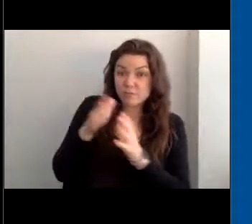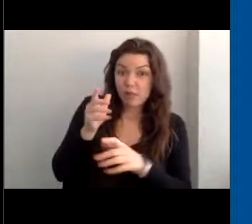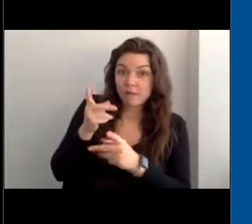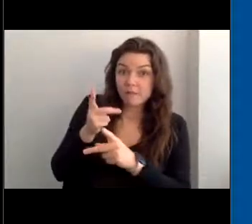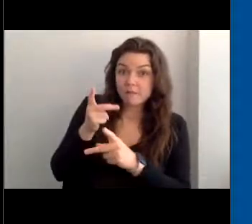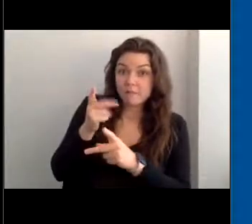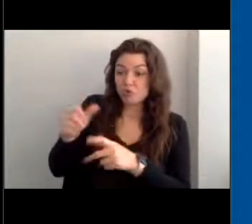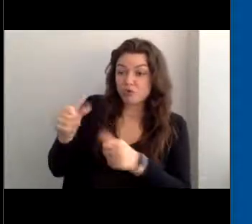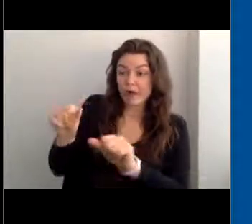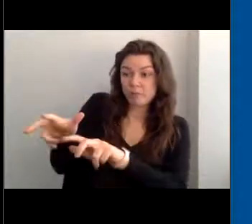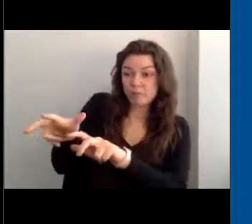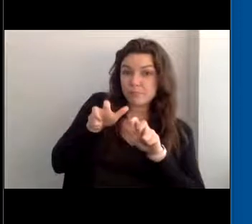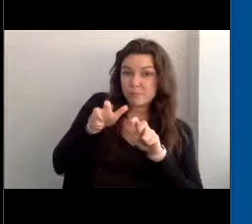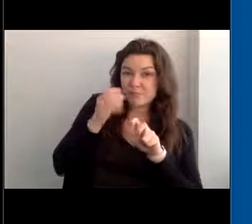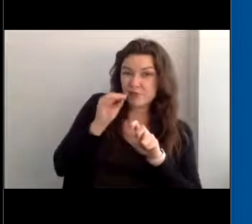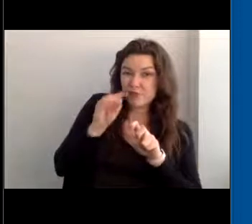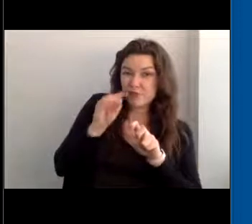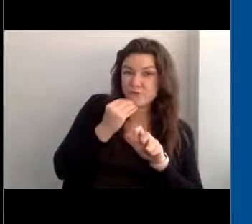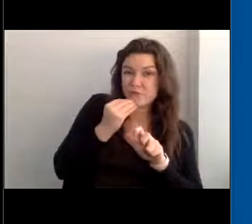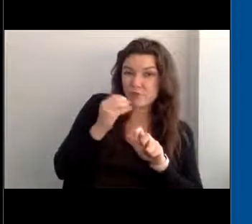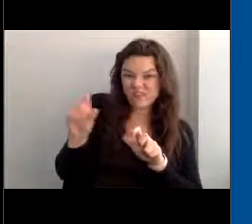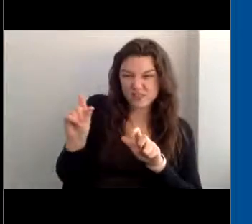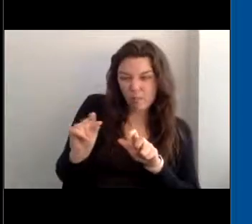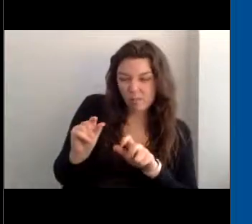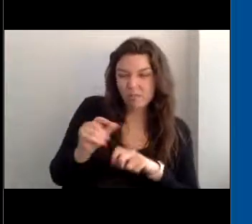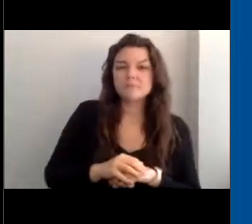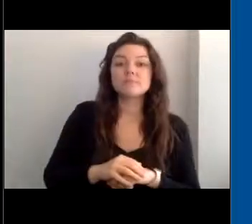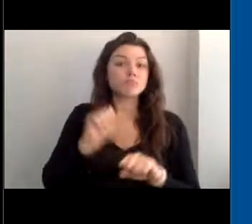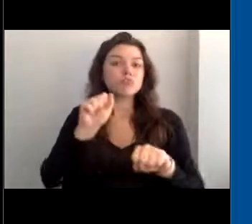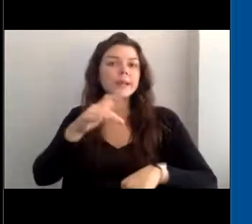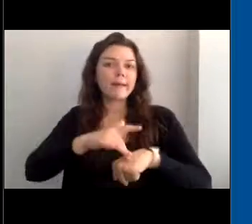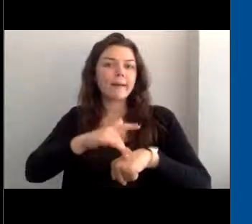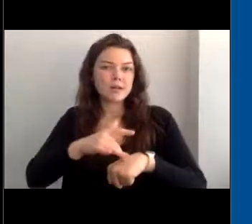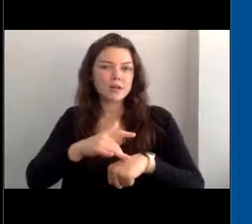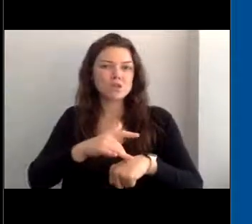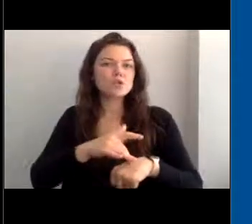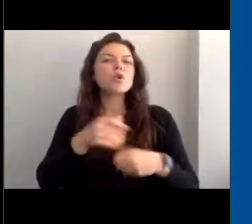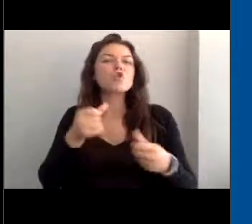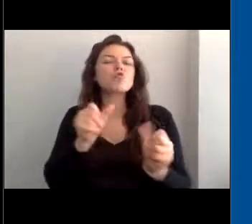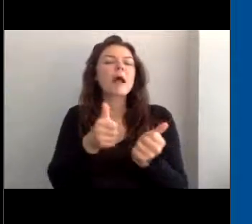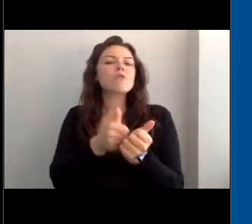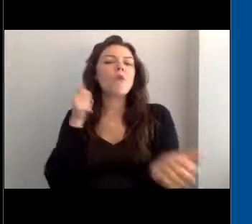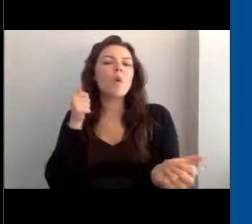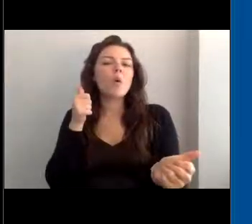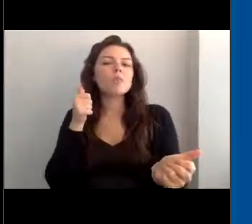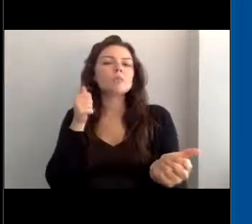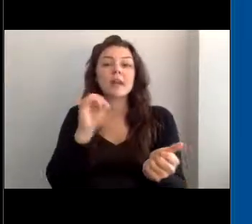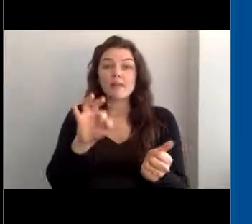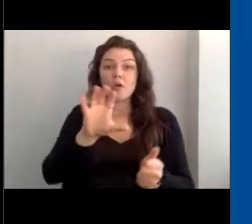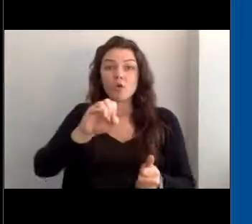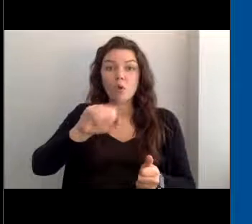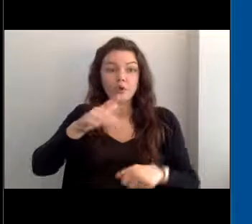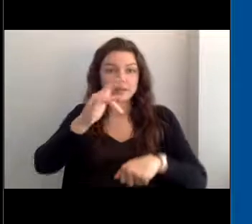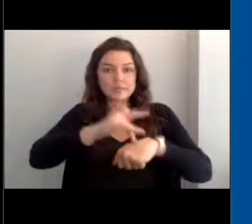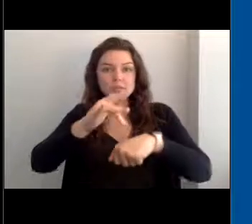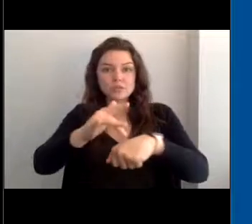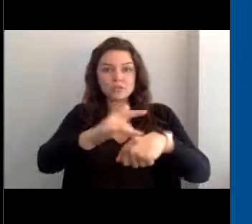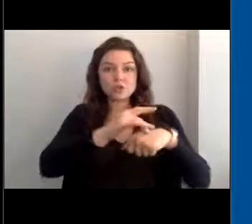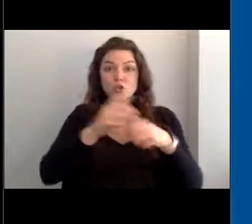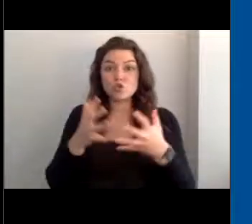but we're too big for that. So yes, you could touch corals. It's something we discourage because if corals have too much contact with other things, it can harm